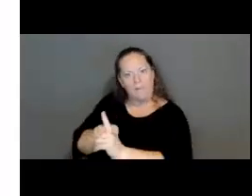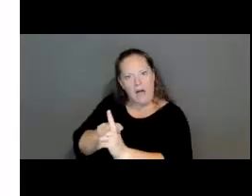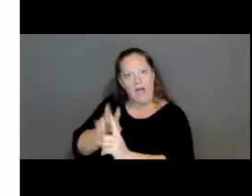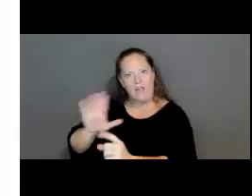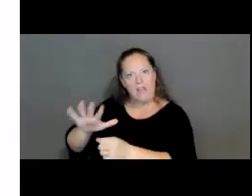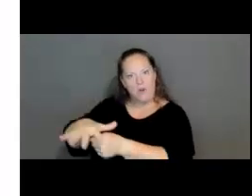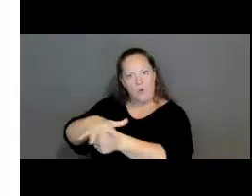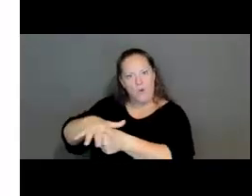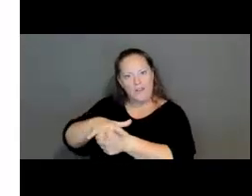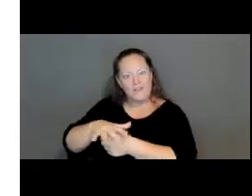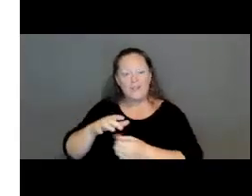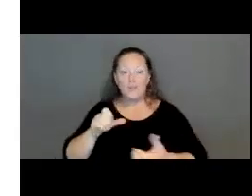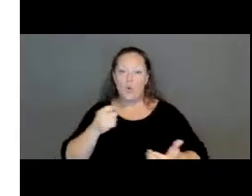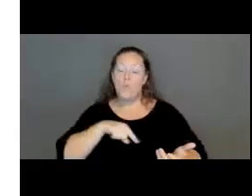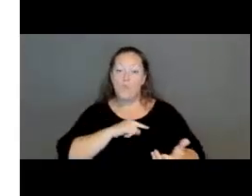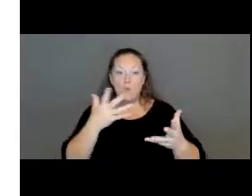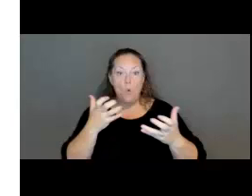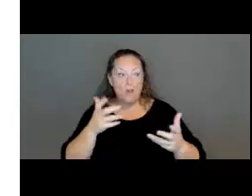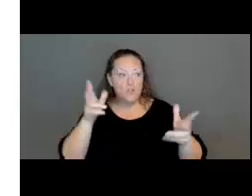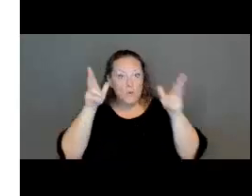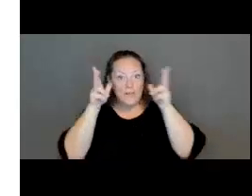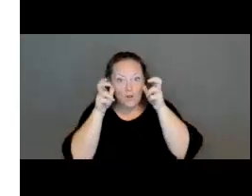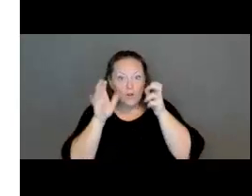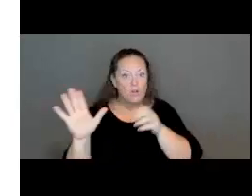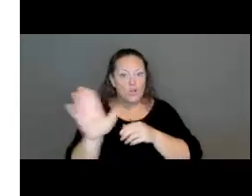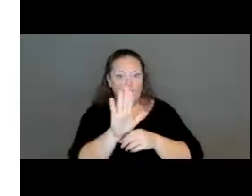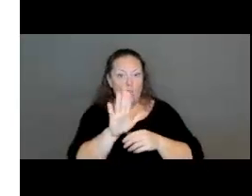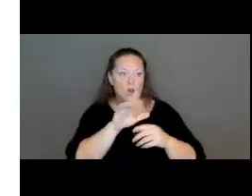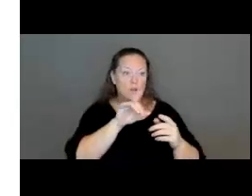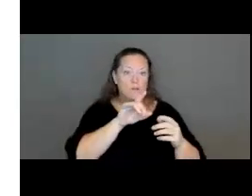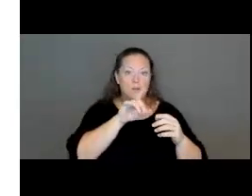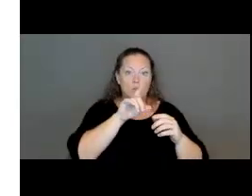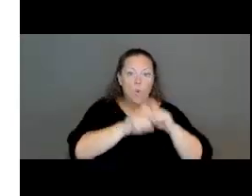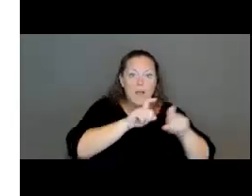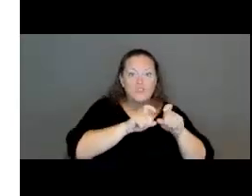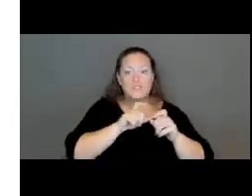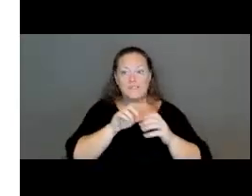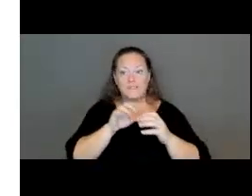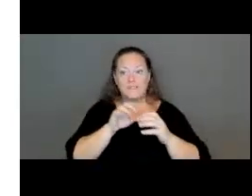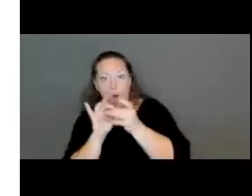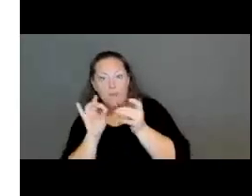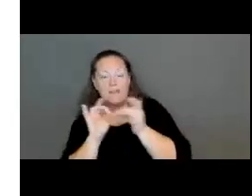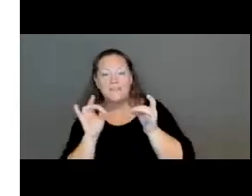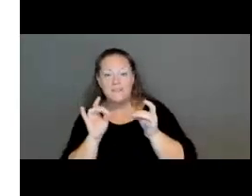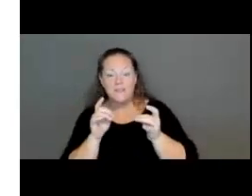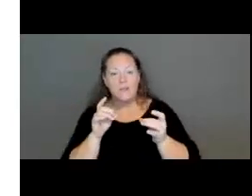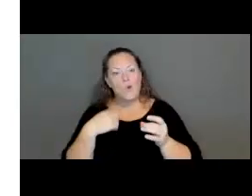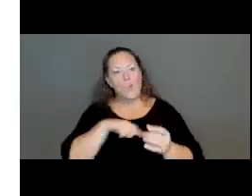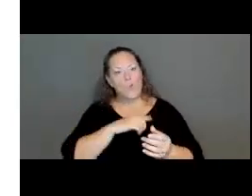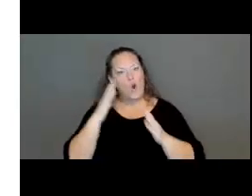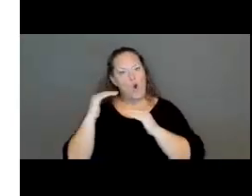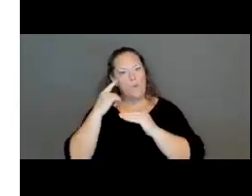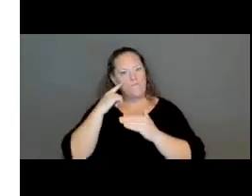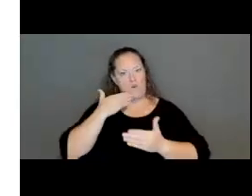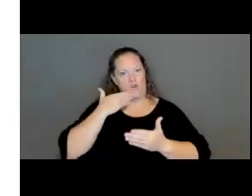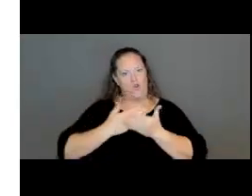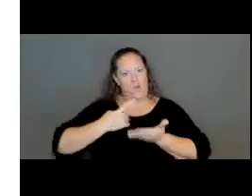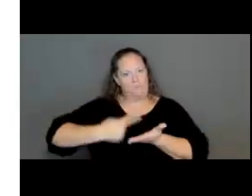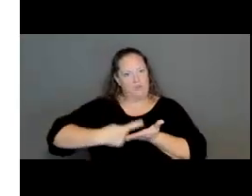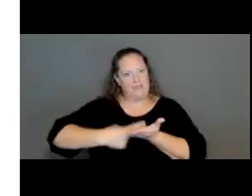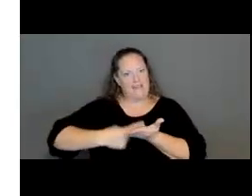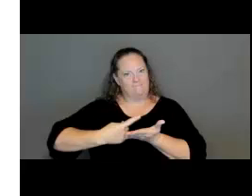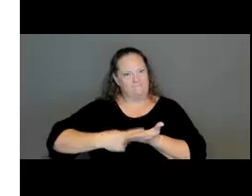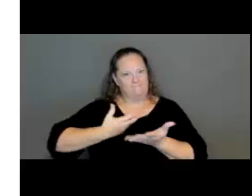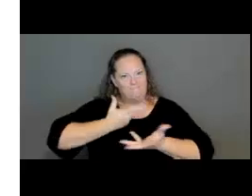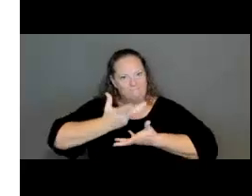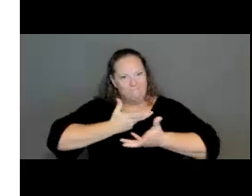with you. We'd love to hear questions and comments, and we hope to have a good discussion after the presentation of Diana and Silmarie. So